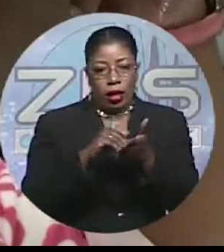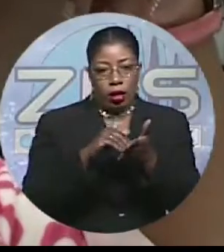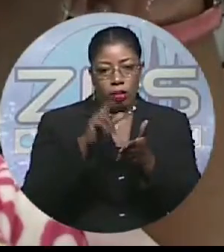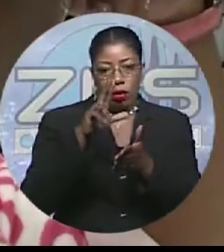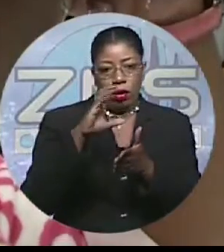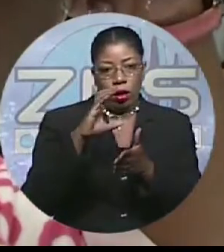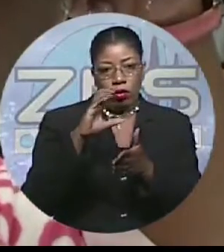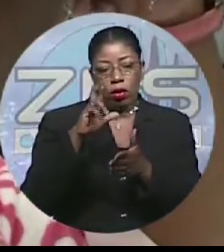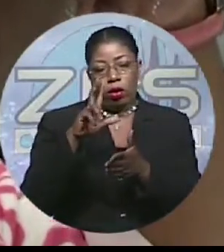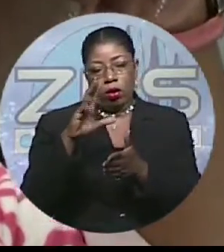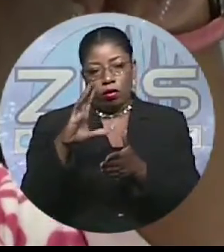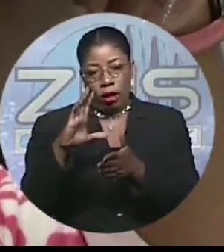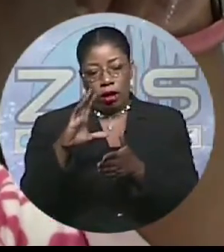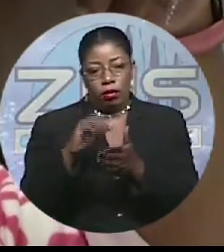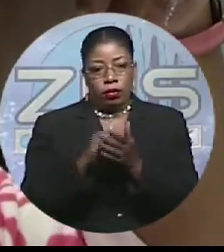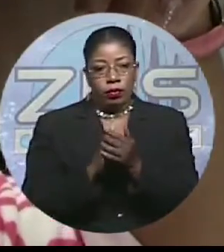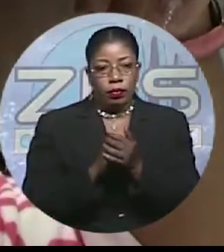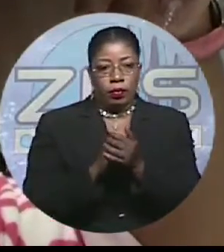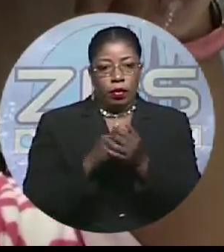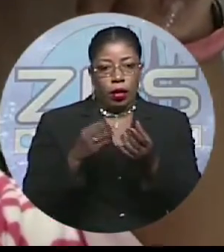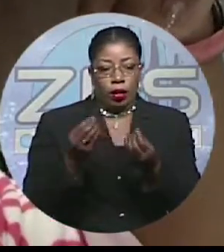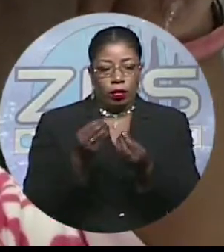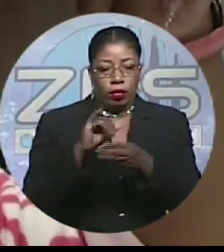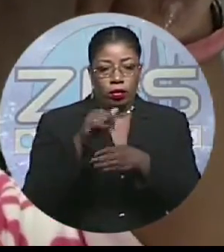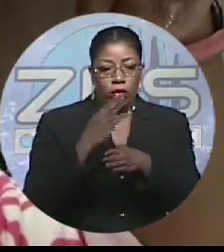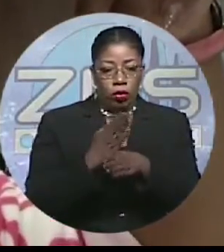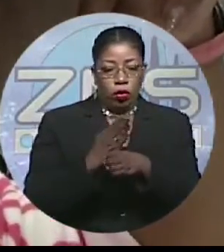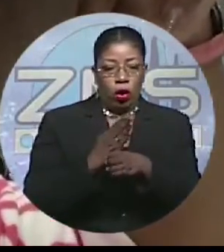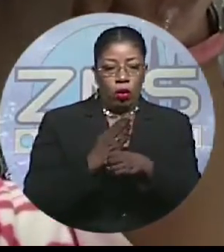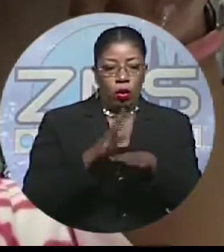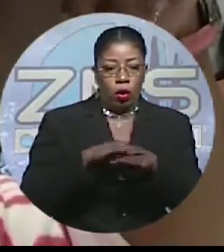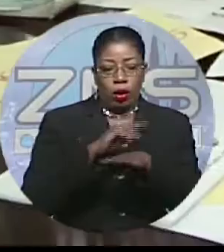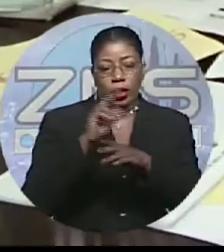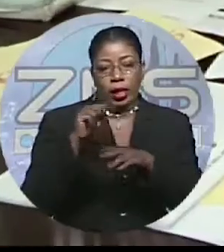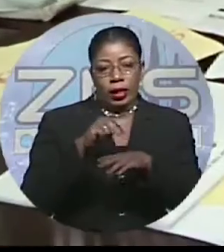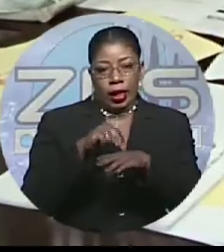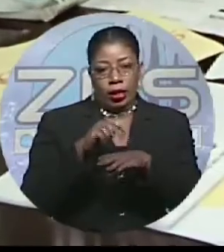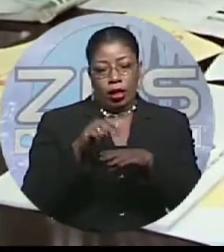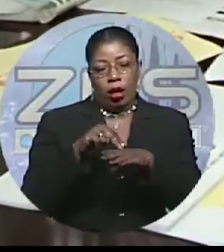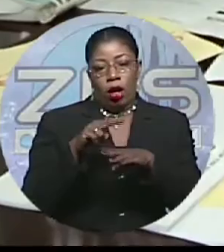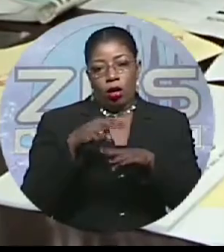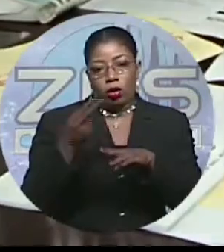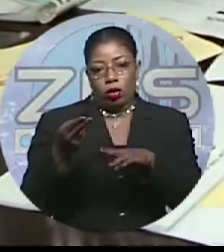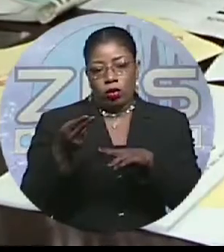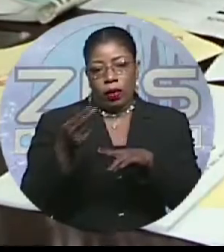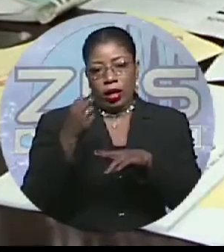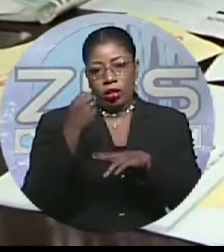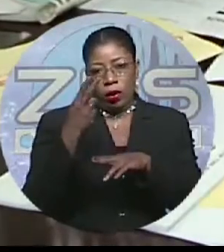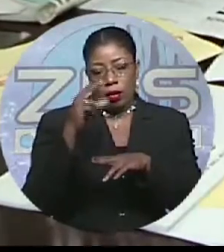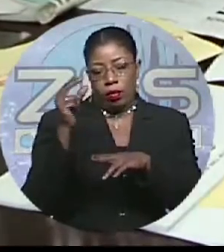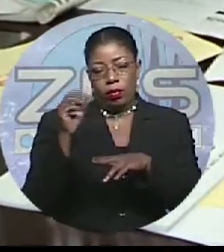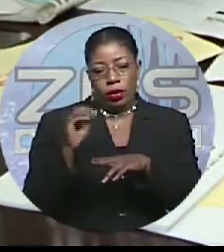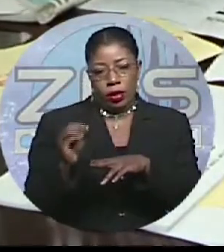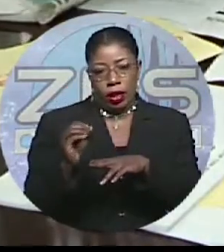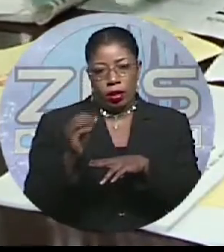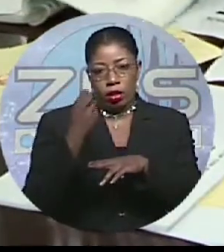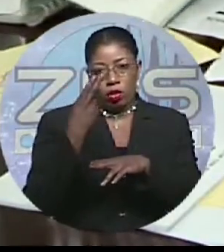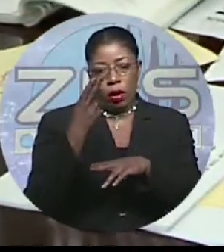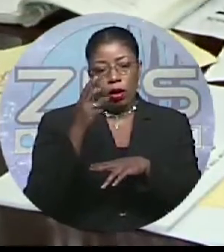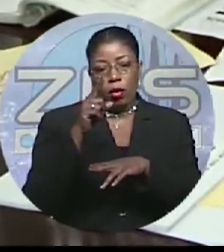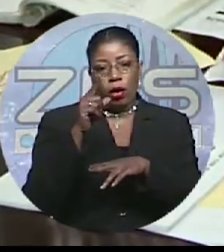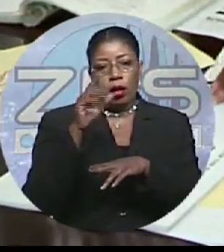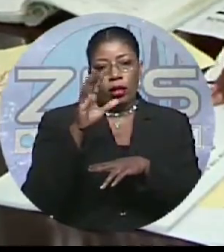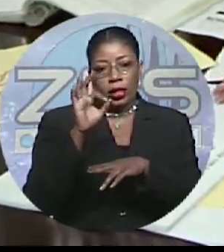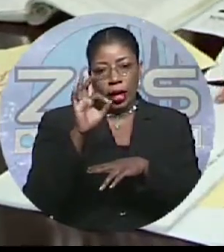197,335. By islands, unemployment on New Providence fell to 12%, on Grand Bahama 12.9%, and